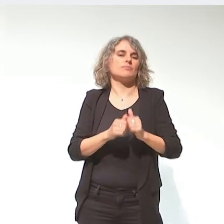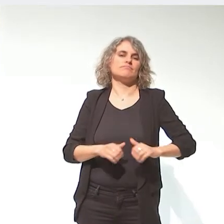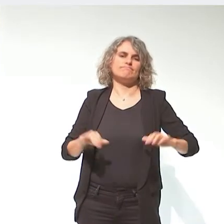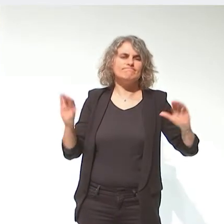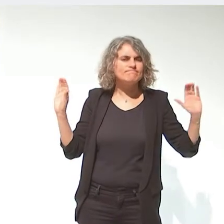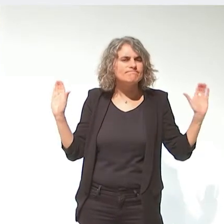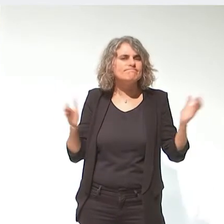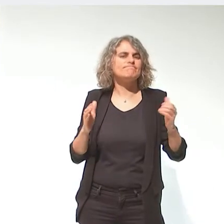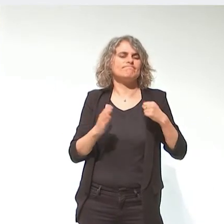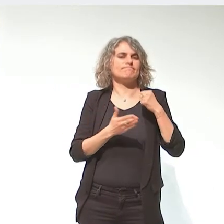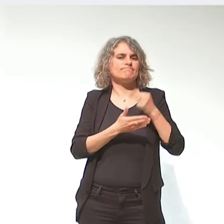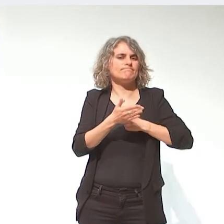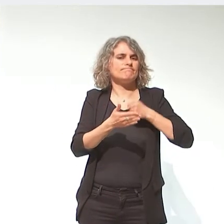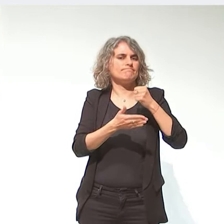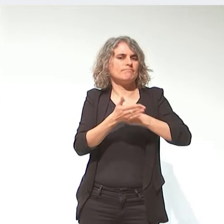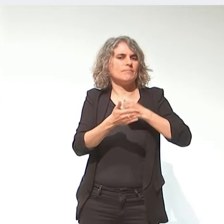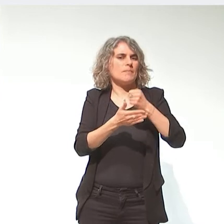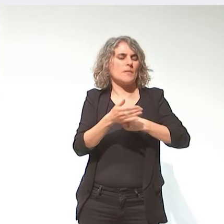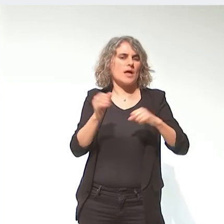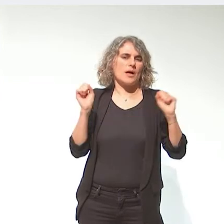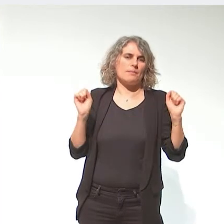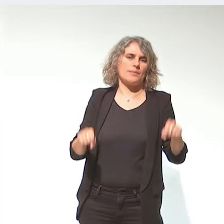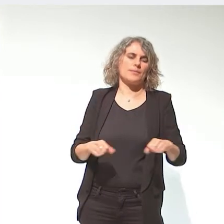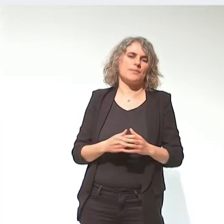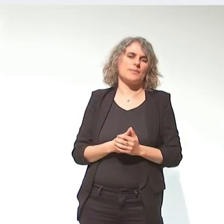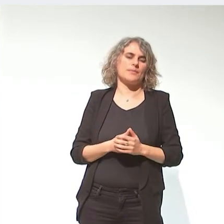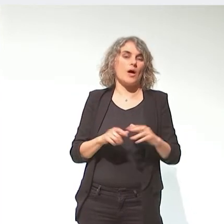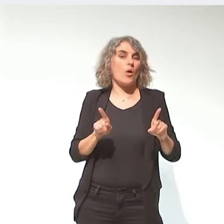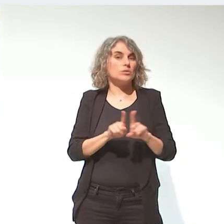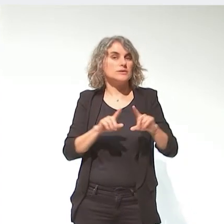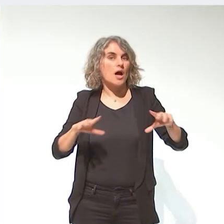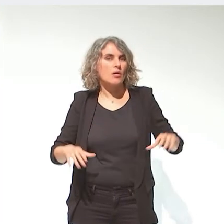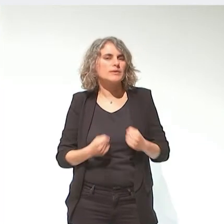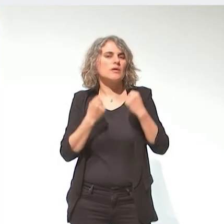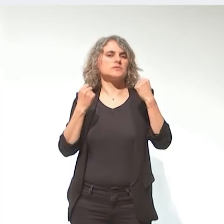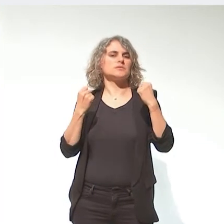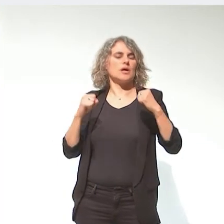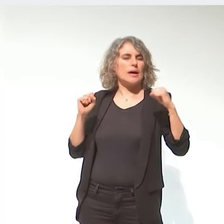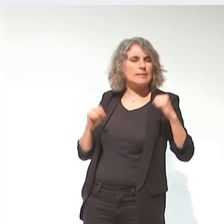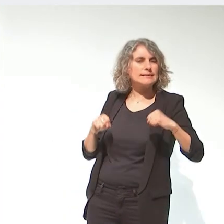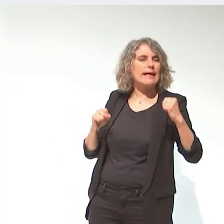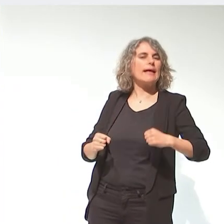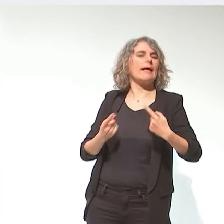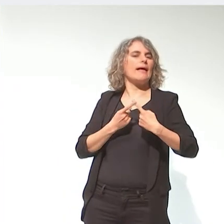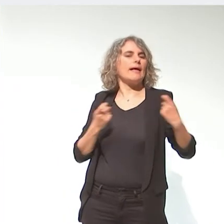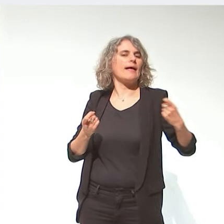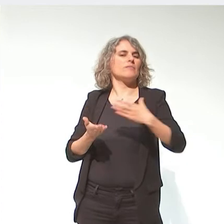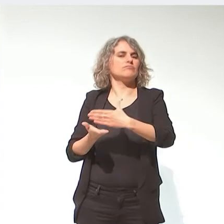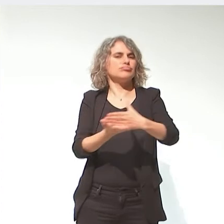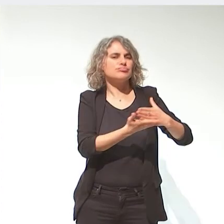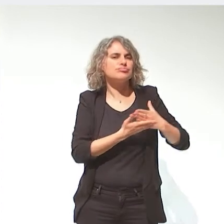capacities and our skills with other areas of the government when it's